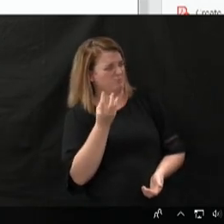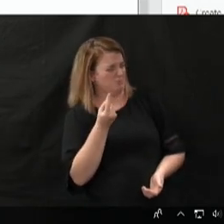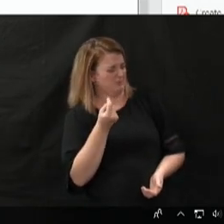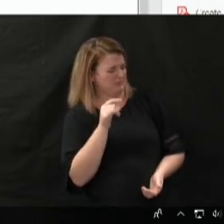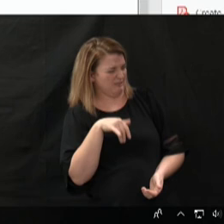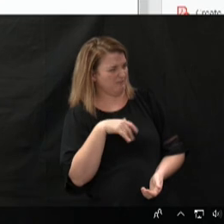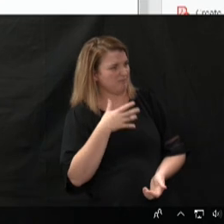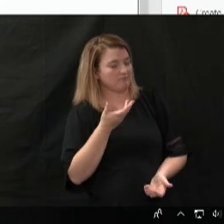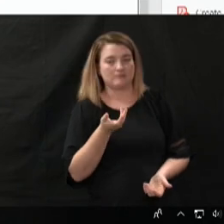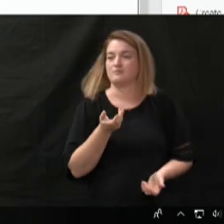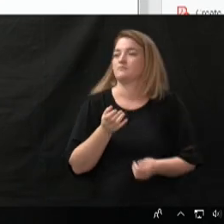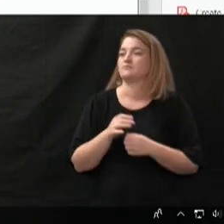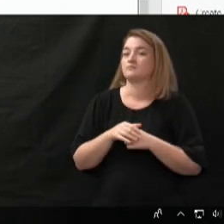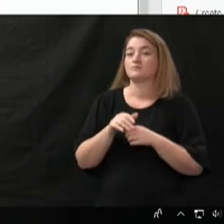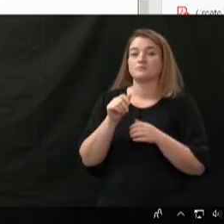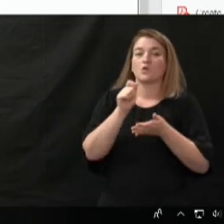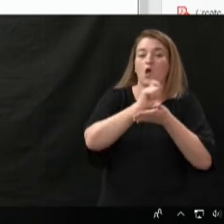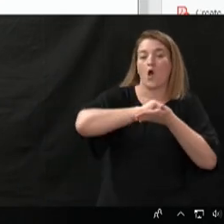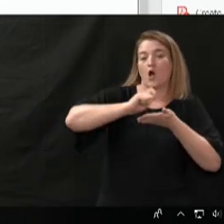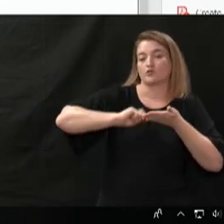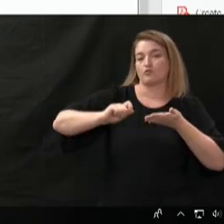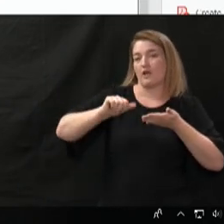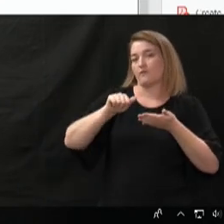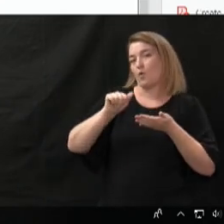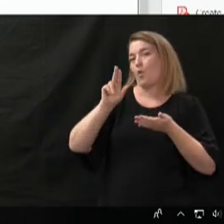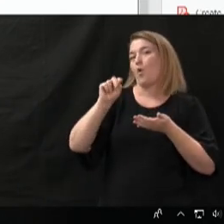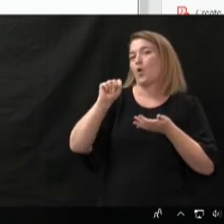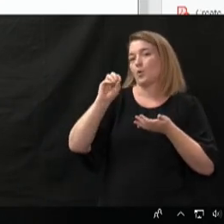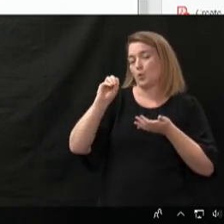Autograph. Paragraph.